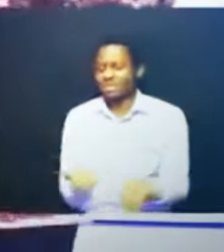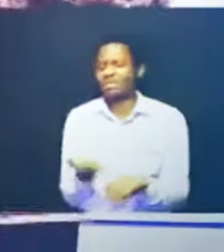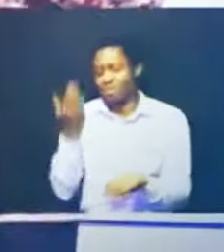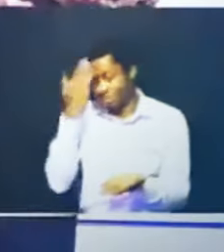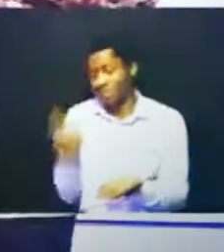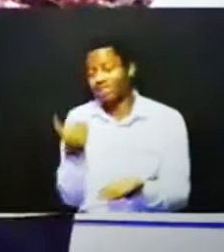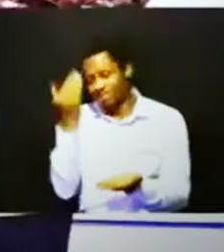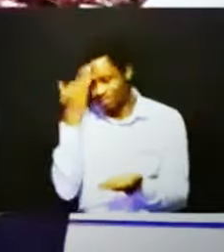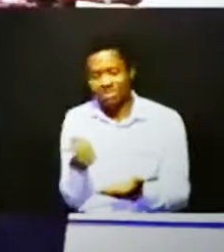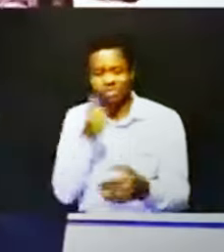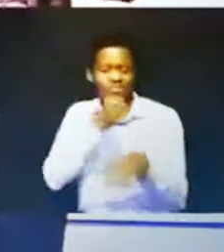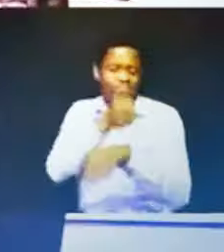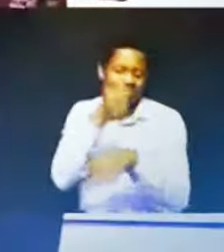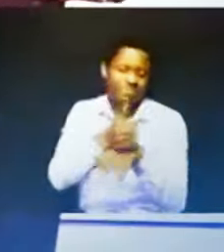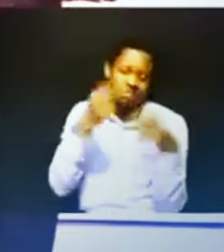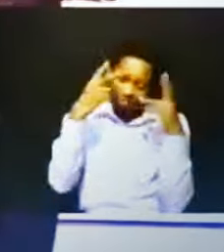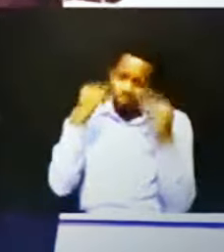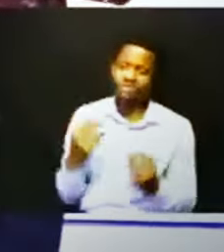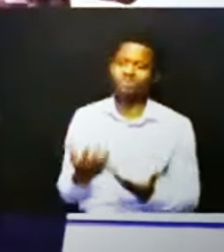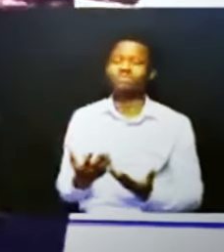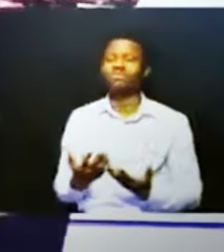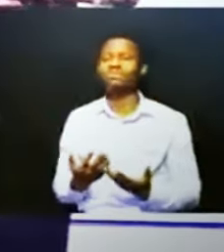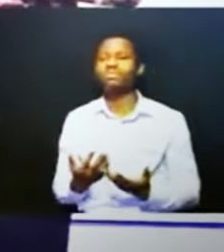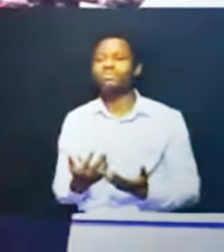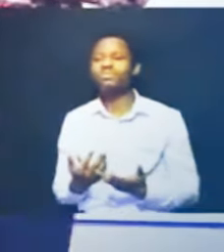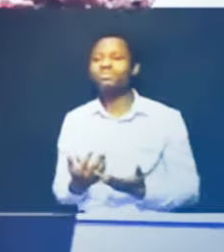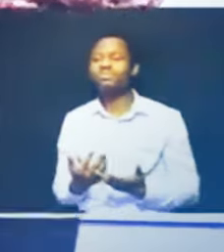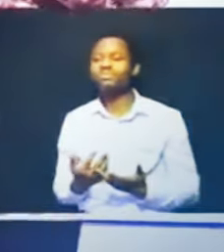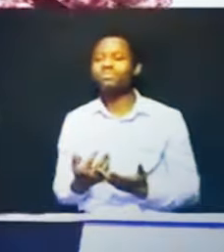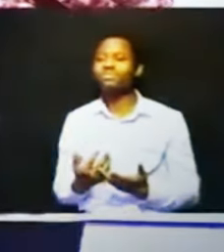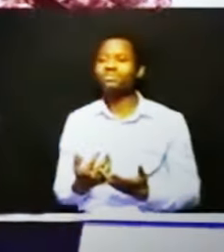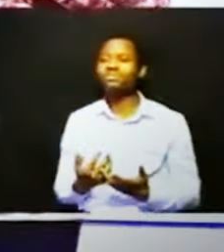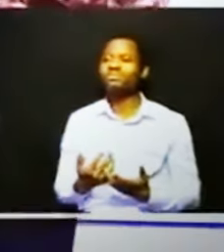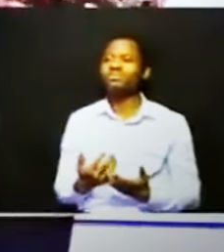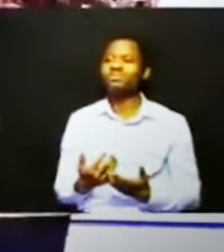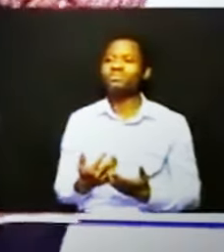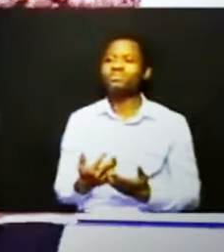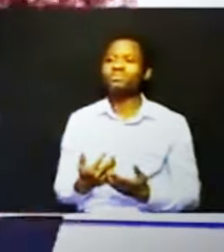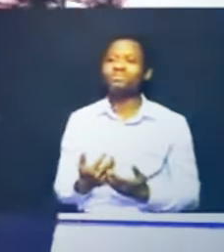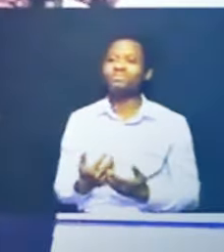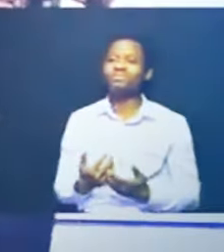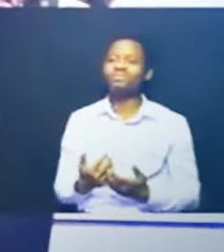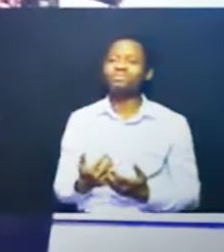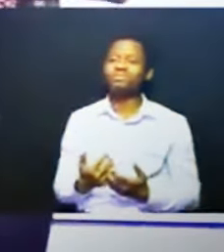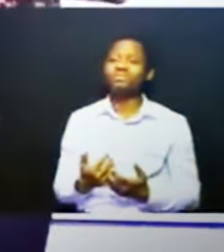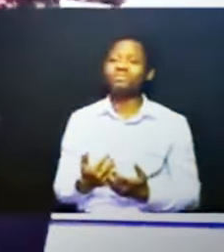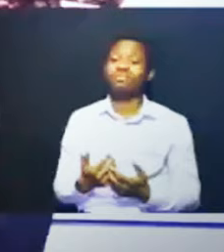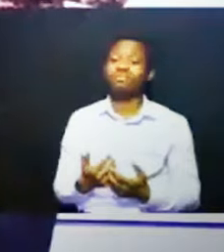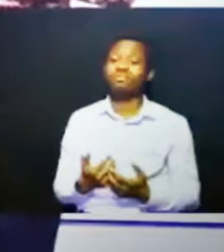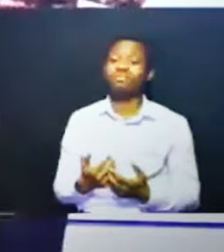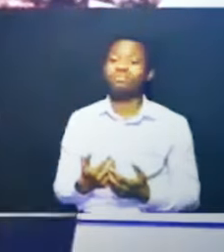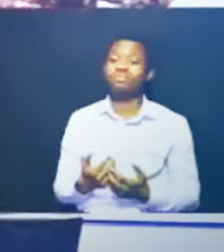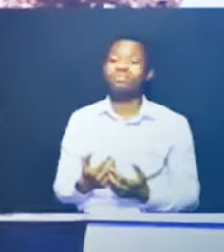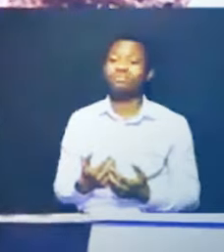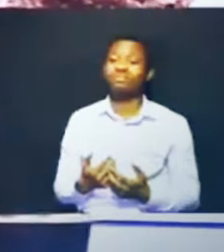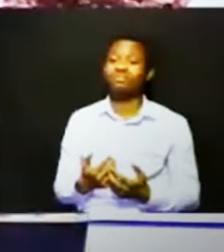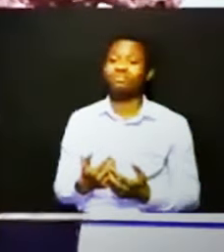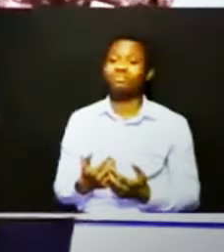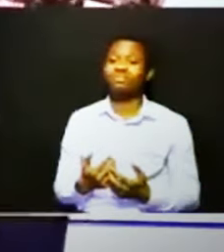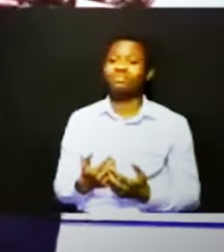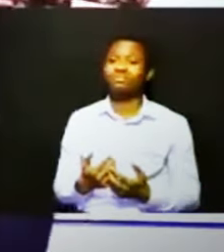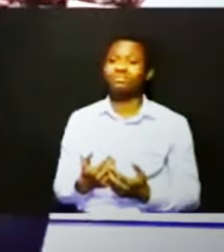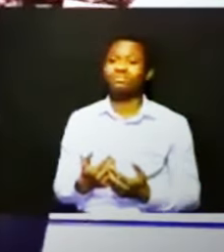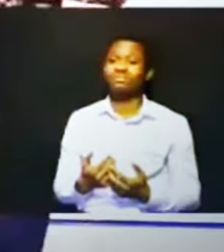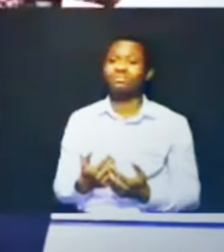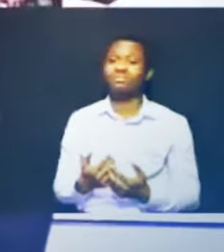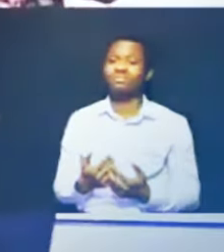adenti e no de won aba be du ho no mo a e ho no mo no bai a wahwehwe nyina eni ho na ensu a obenom nso abo won. I'm sure this is